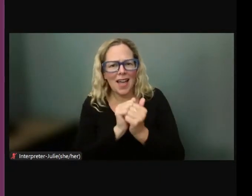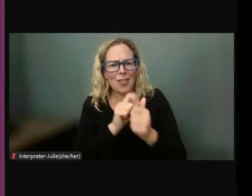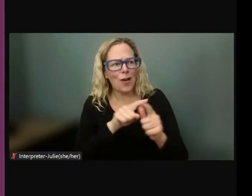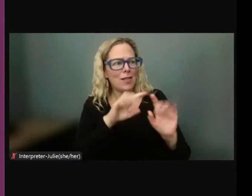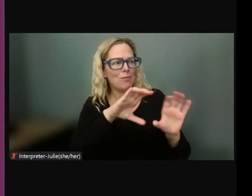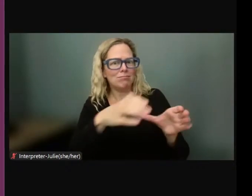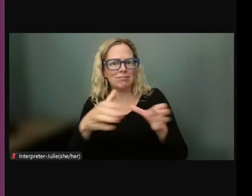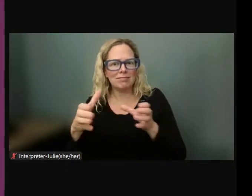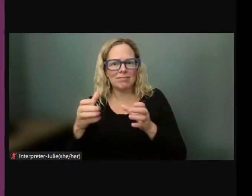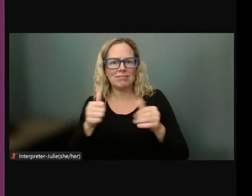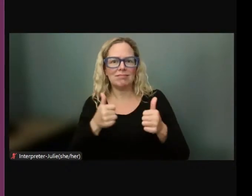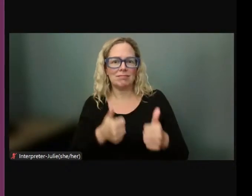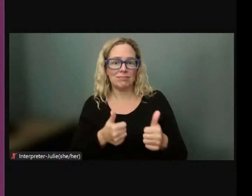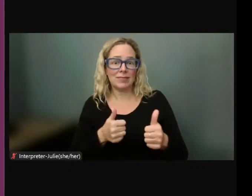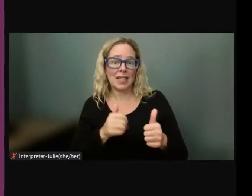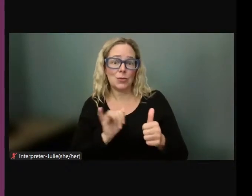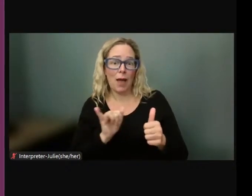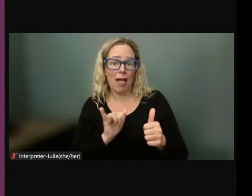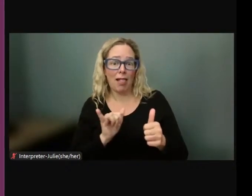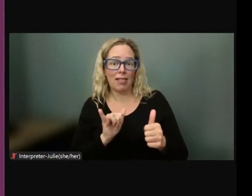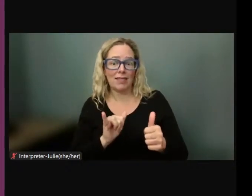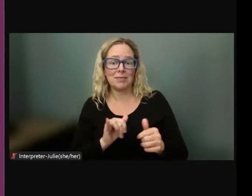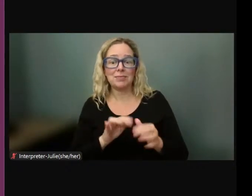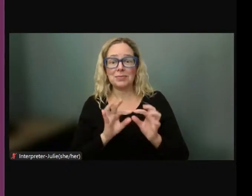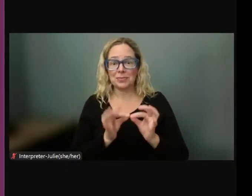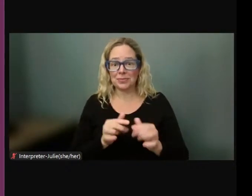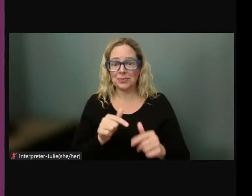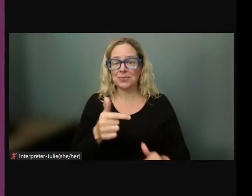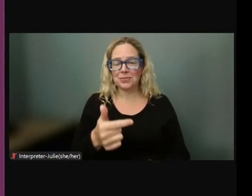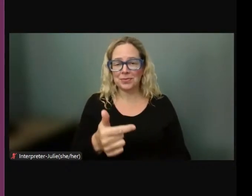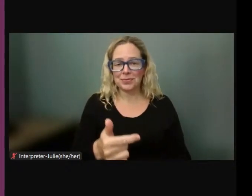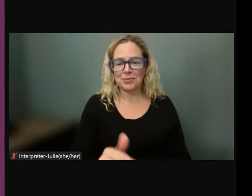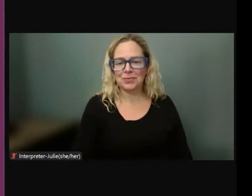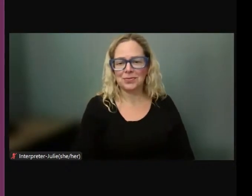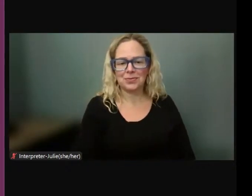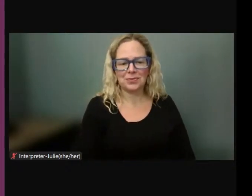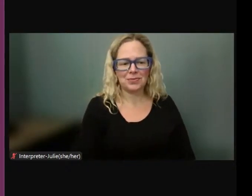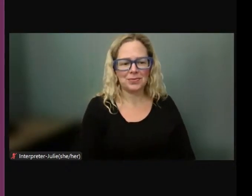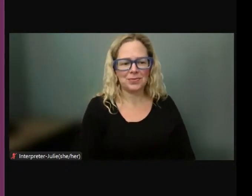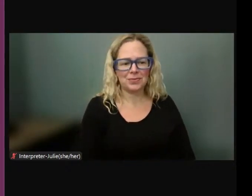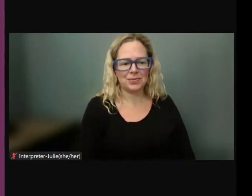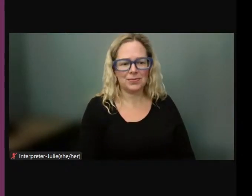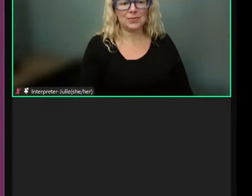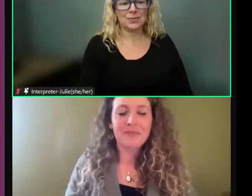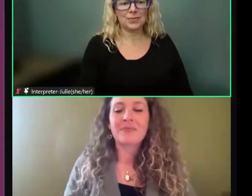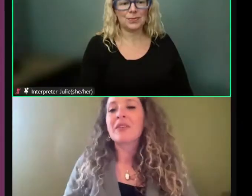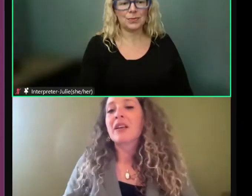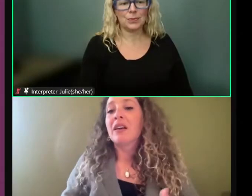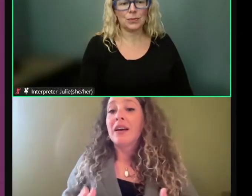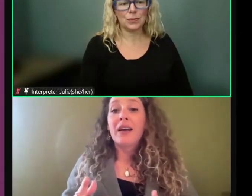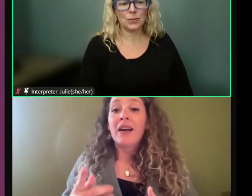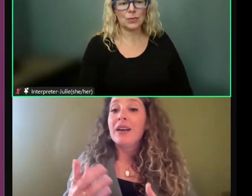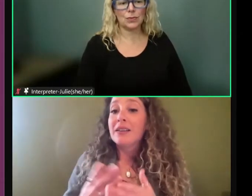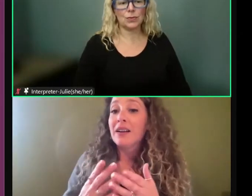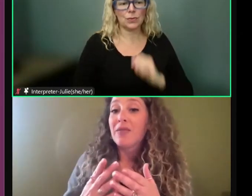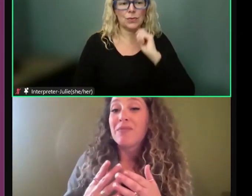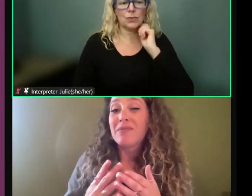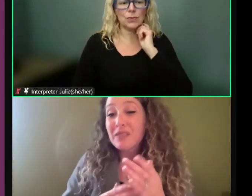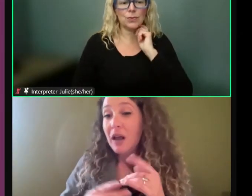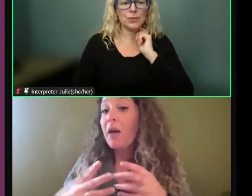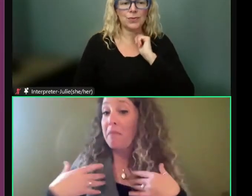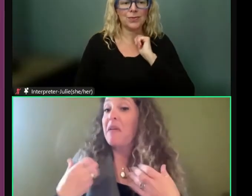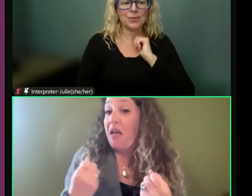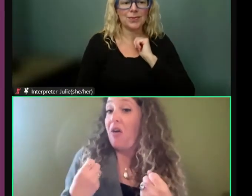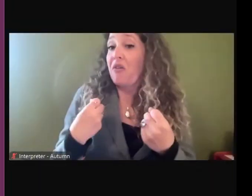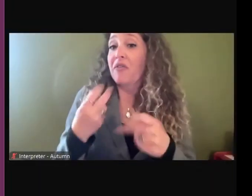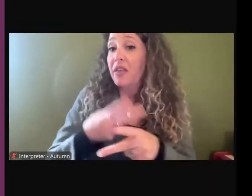well. The group is multidisciplinary, but most seem to gravitate somewhere in the healthcare fields. And many of us